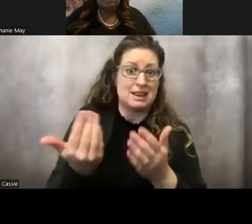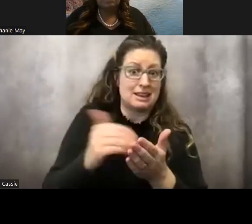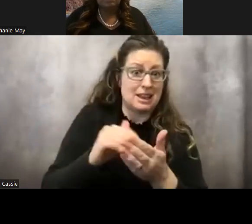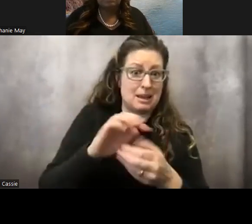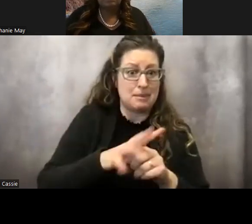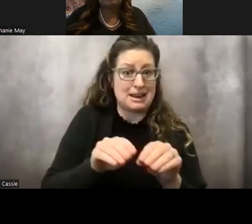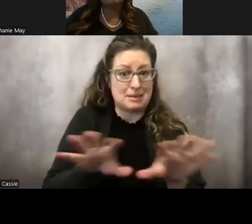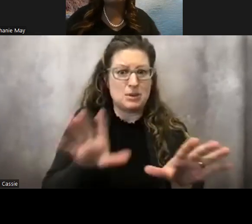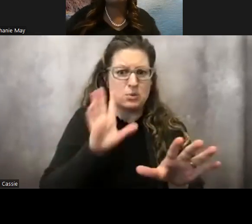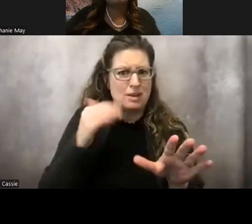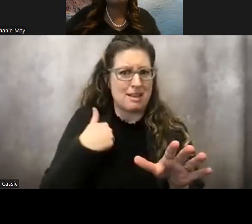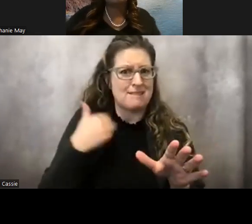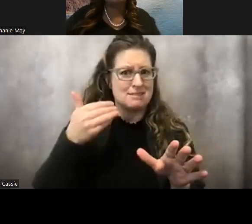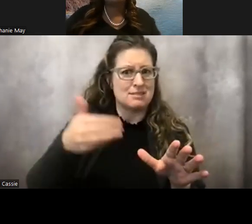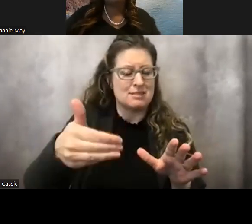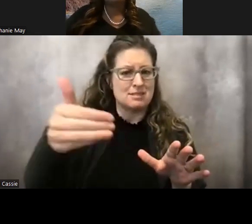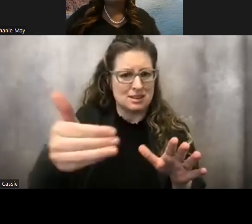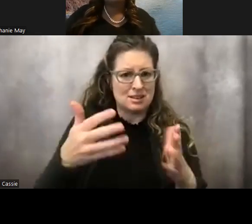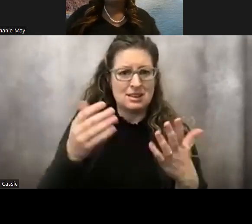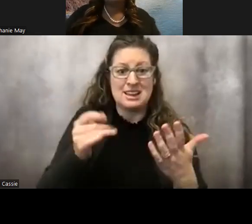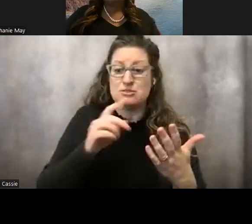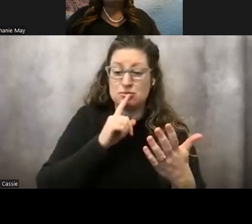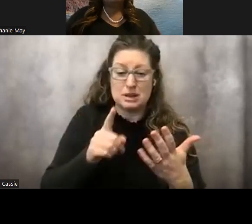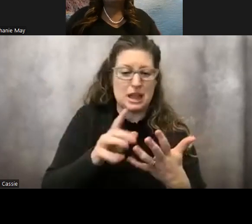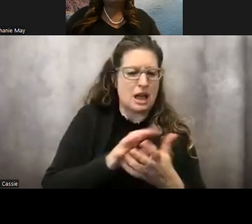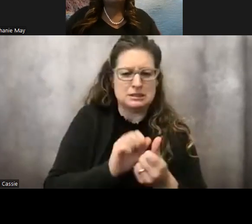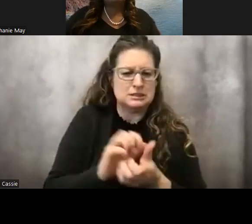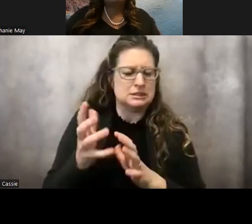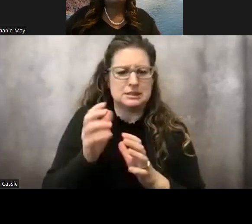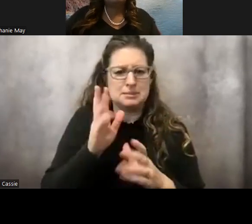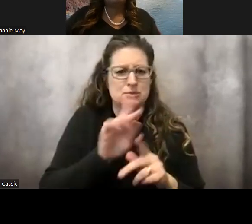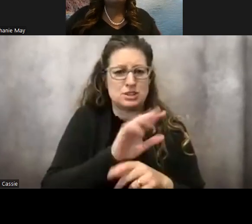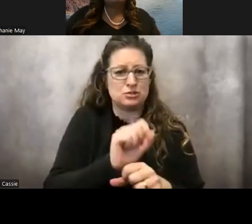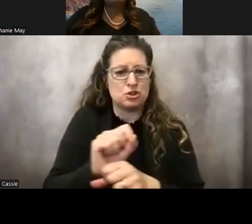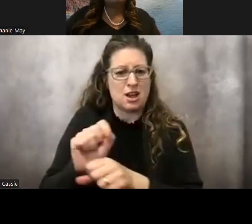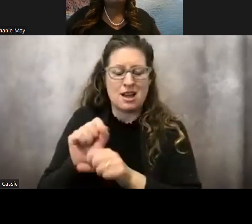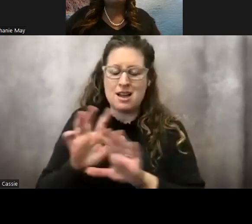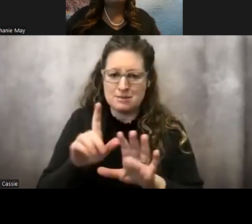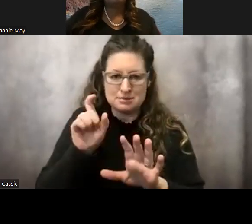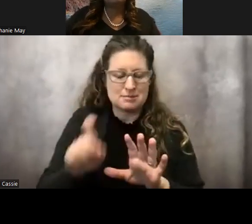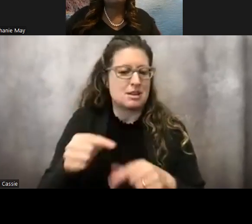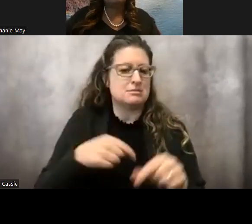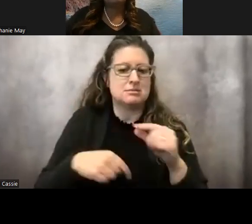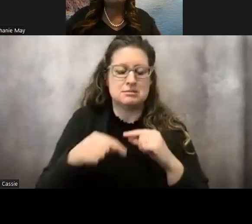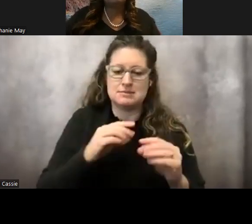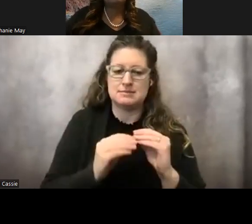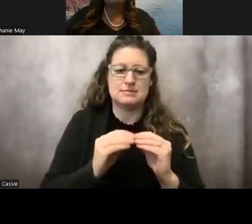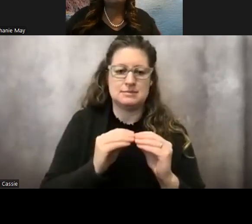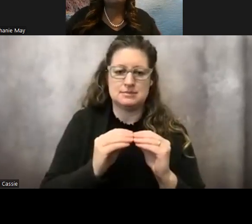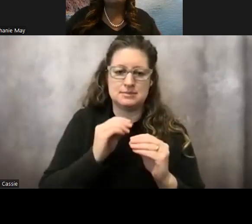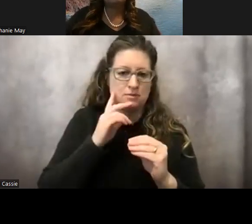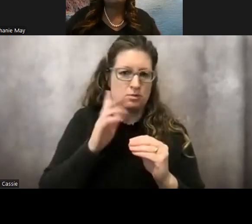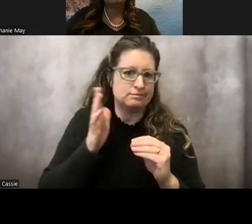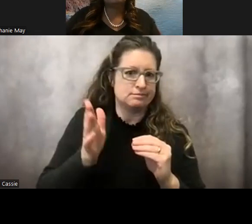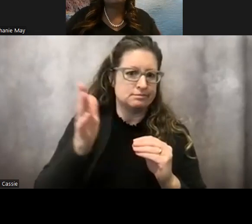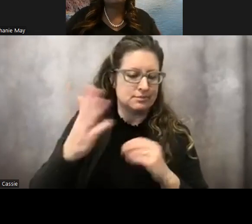people's ability to do their jobs, we have to know how to handle it the next time around. But there's just not a lot of confidence that anyone's really looking at the